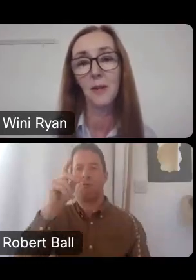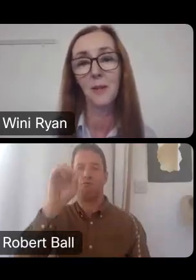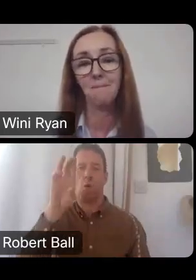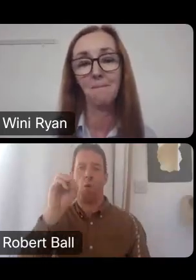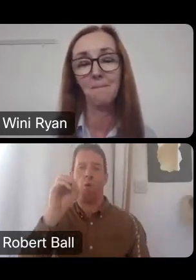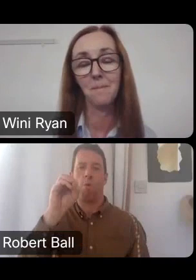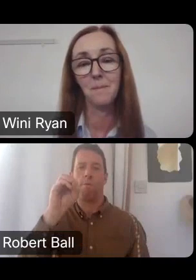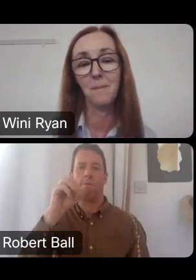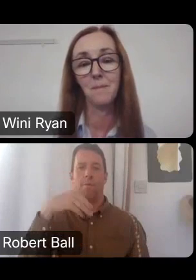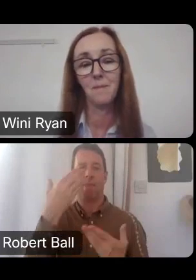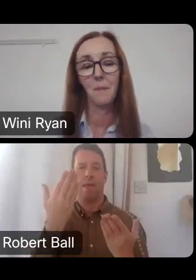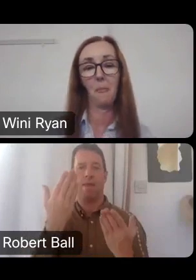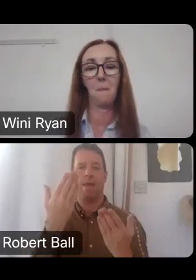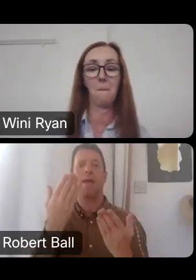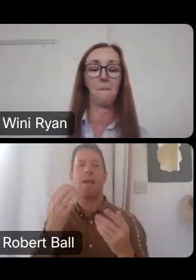Gullickson.